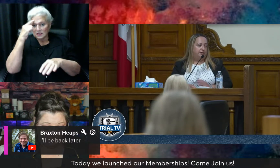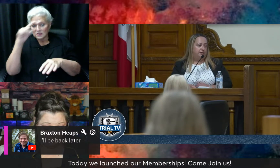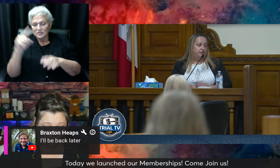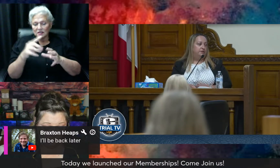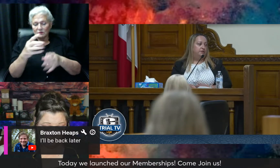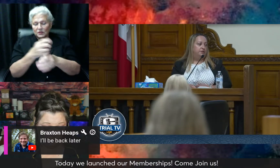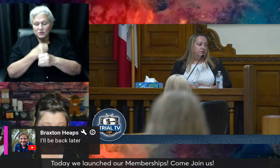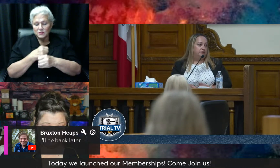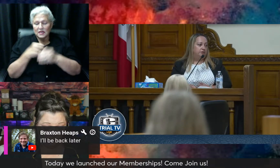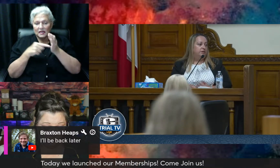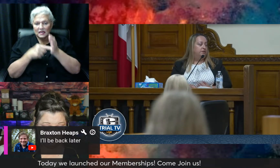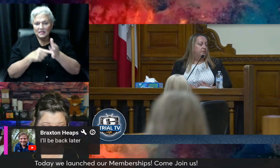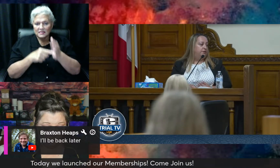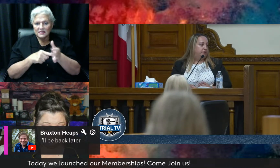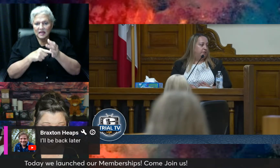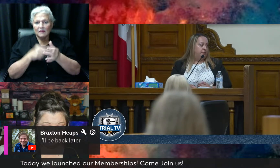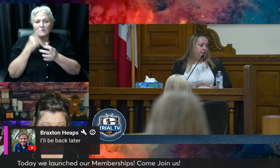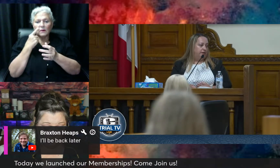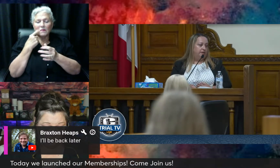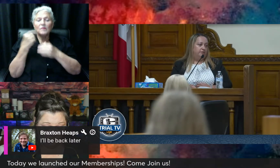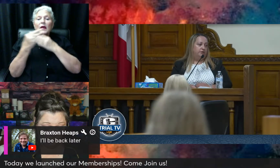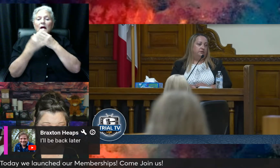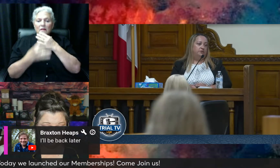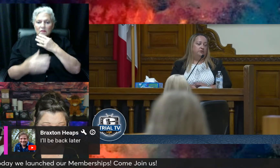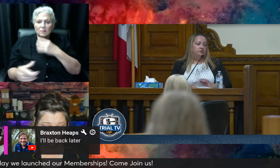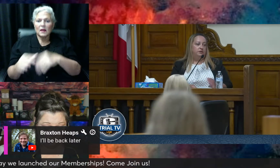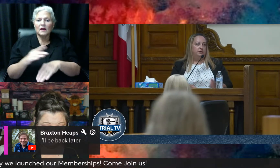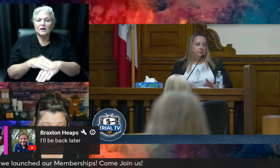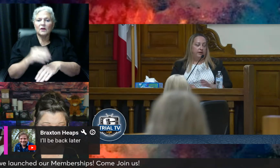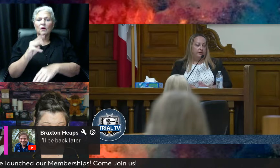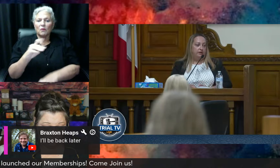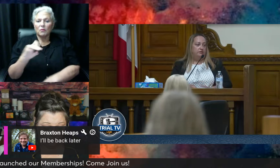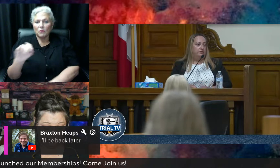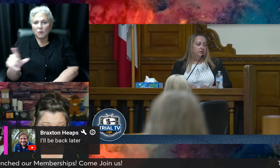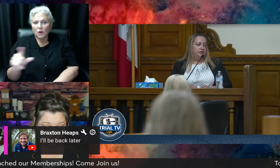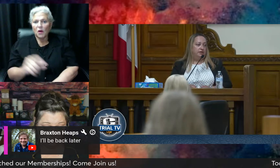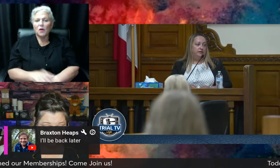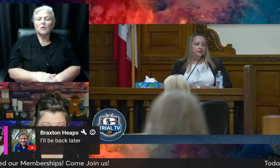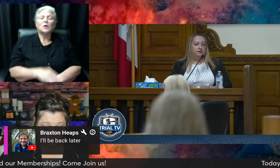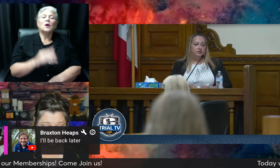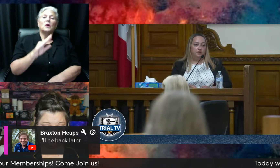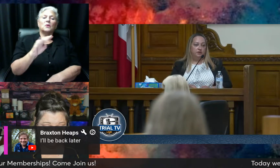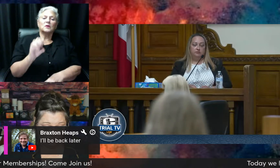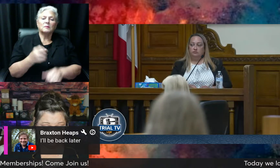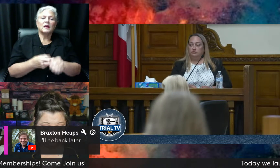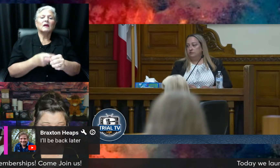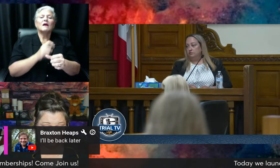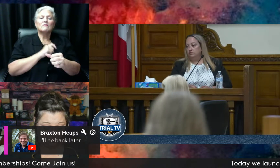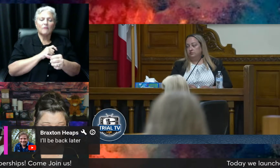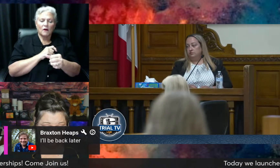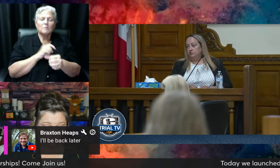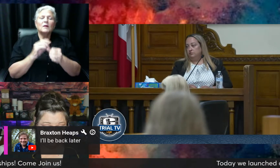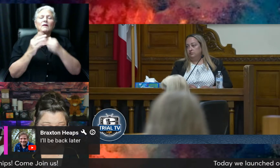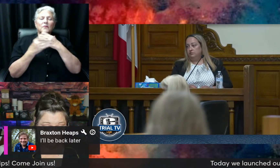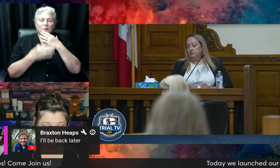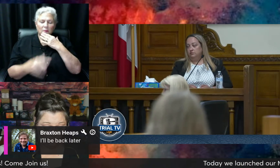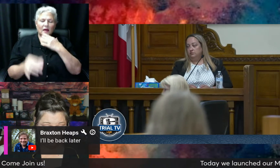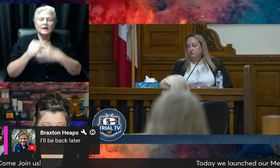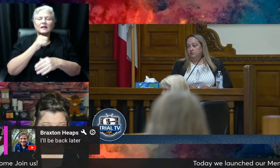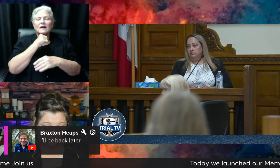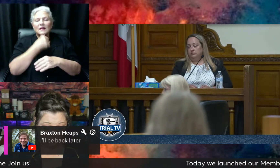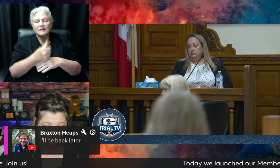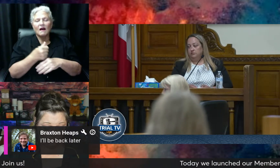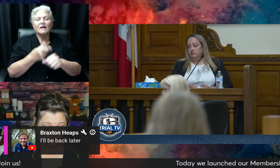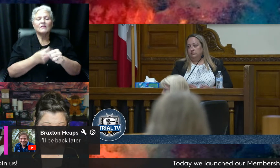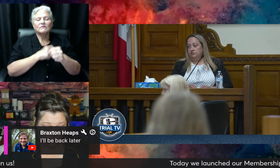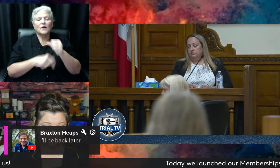profile, especially a single source, to be from the blood as opposed to background DNA that's on the wall. So the blood would be the